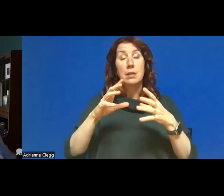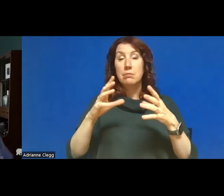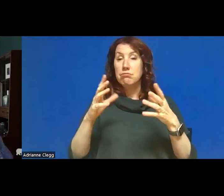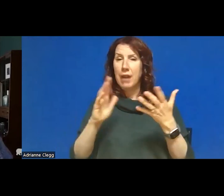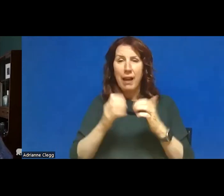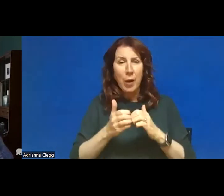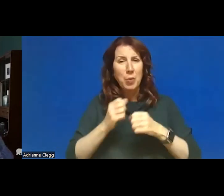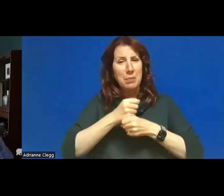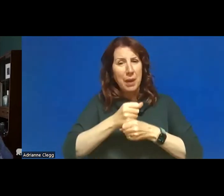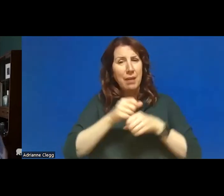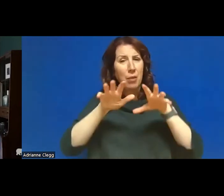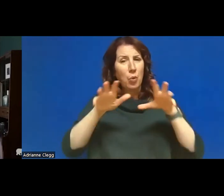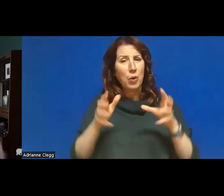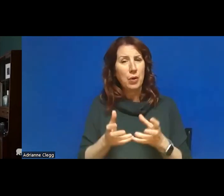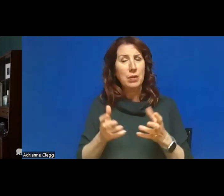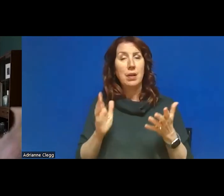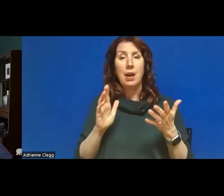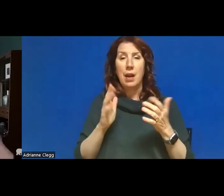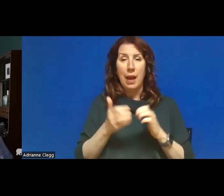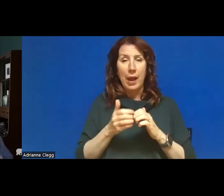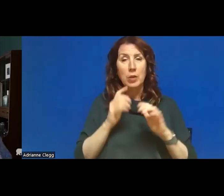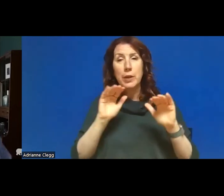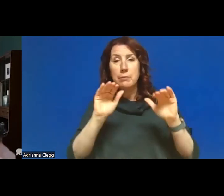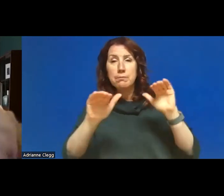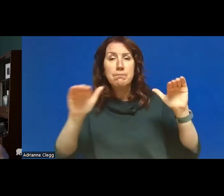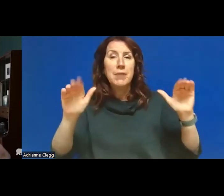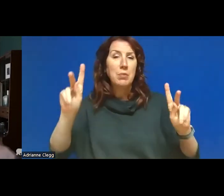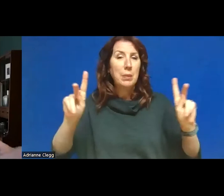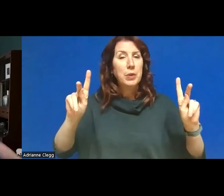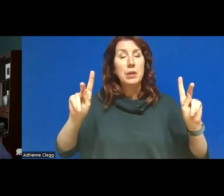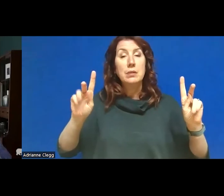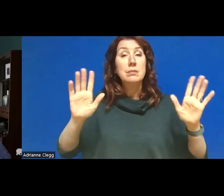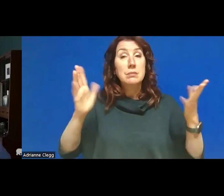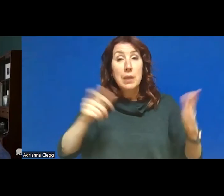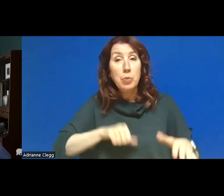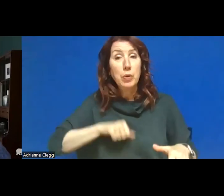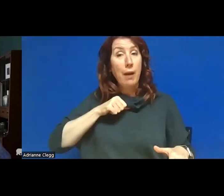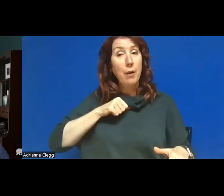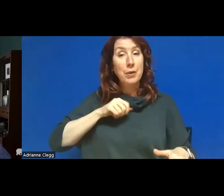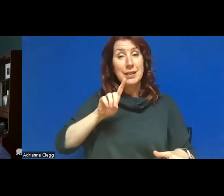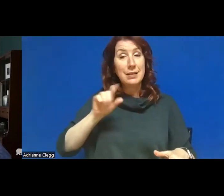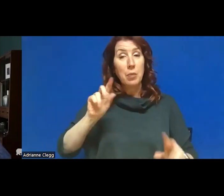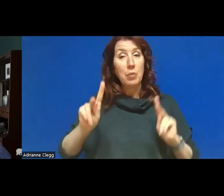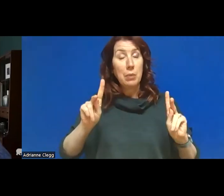the rooftops that they are okay with themselves, that they are proud to be disabled?